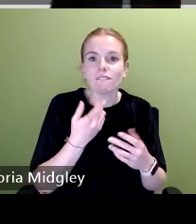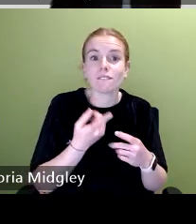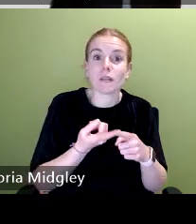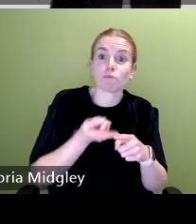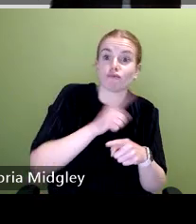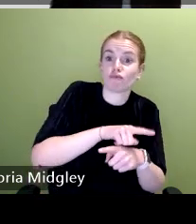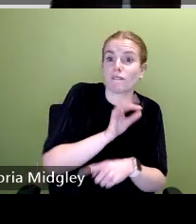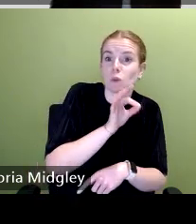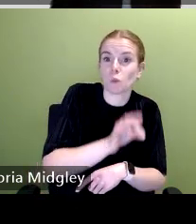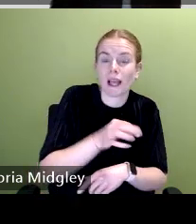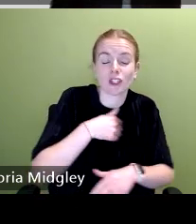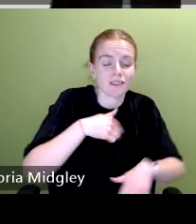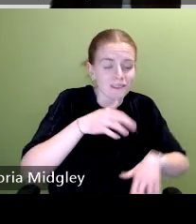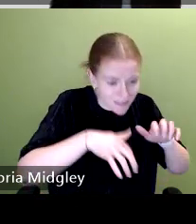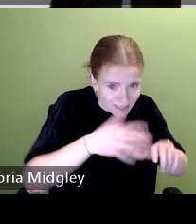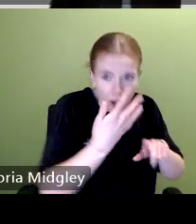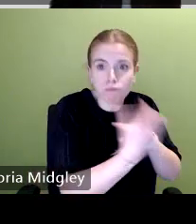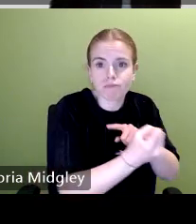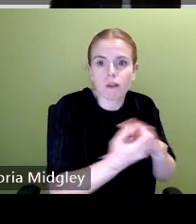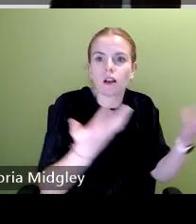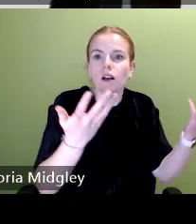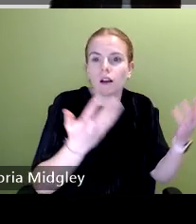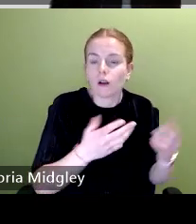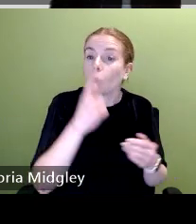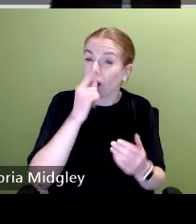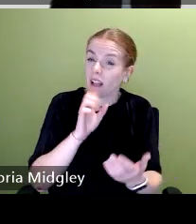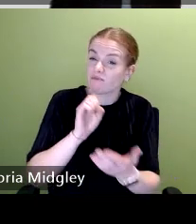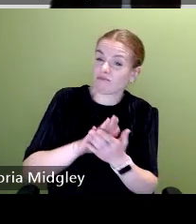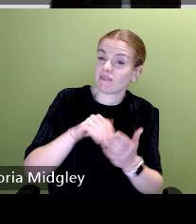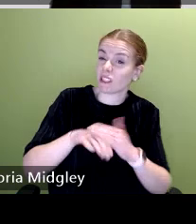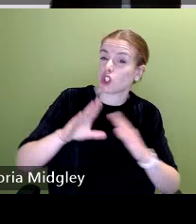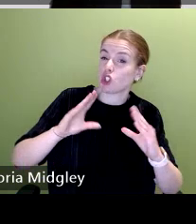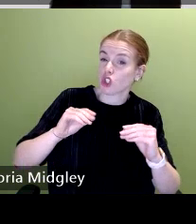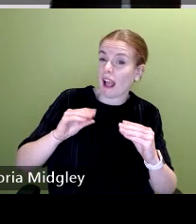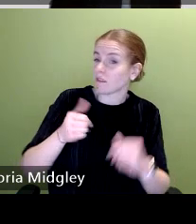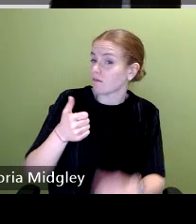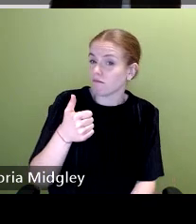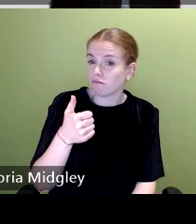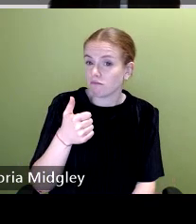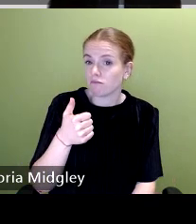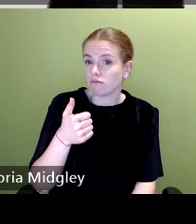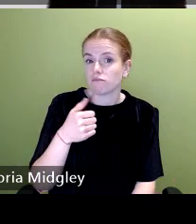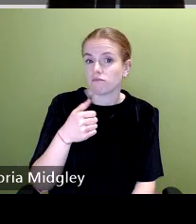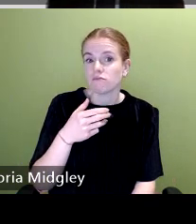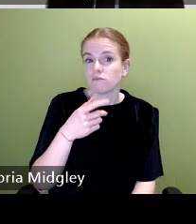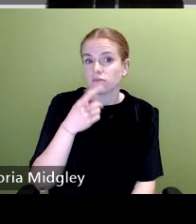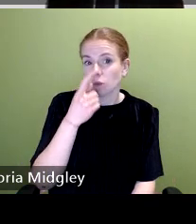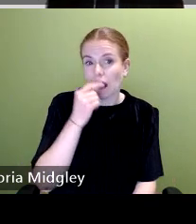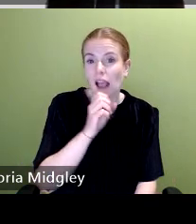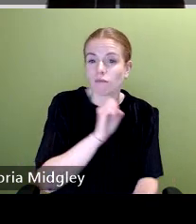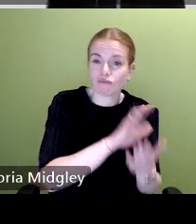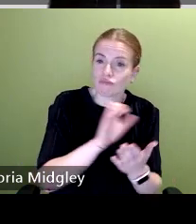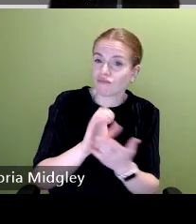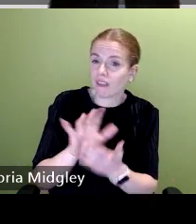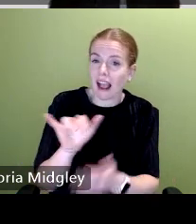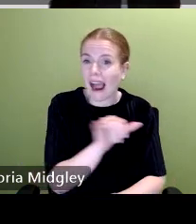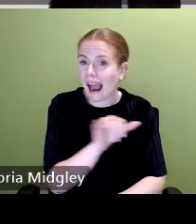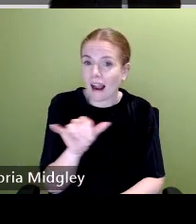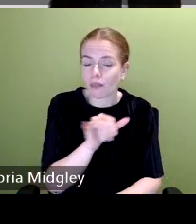as well. So anything that's been put in the chat will be put into the Slido, into all the combined results.